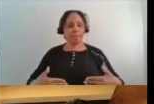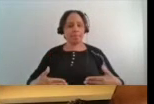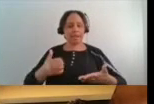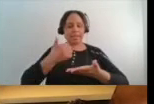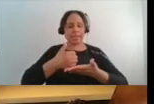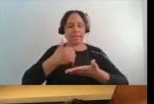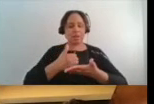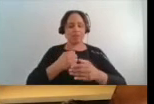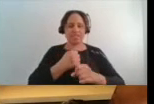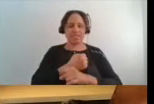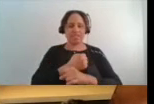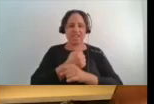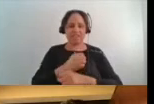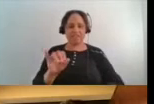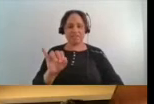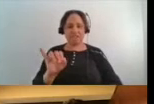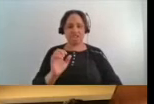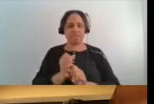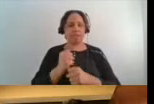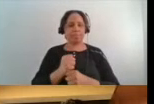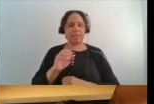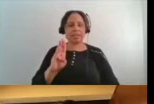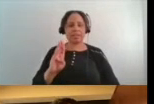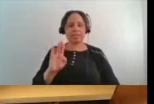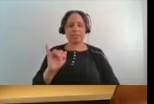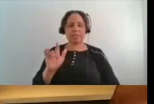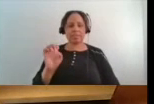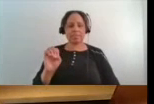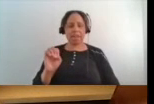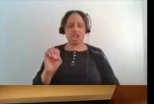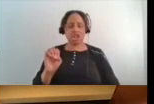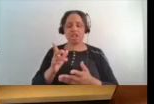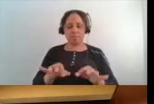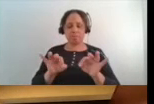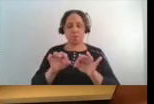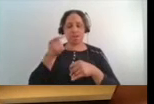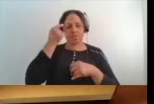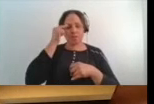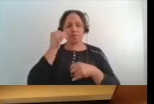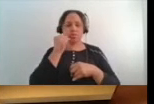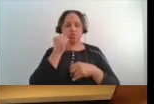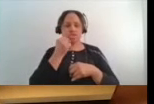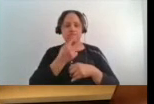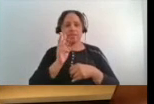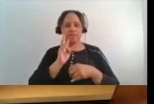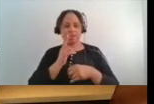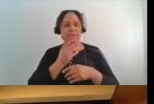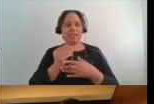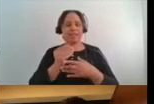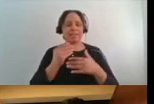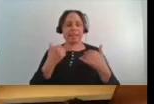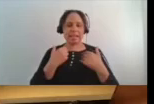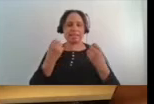infections. It makes bile, which is important for nutrition, absorption of a lot of vitamins, and it metabolizes other things. So it has a lot of